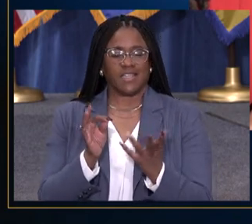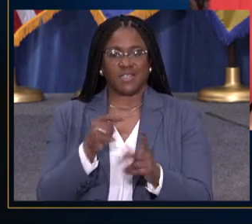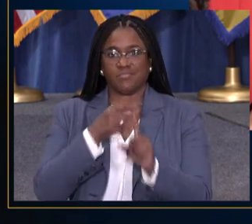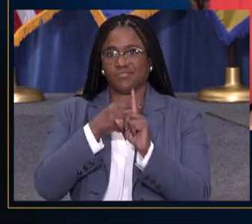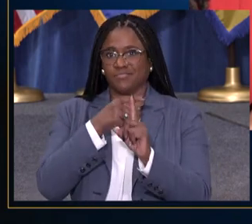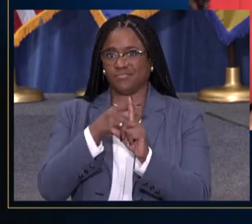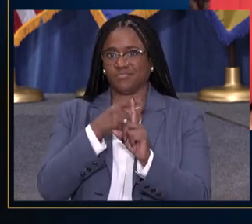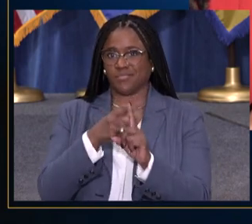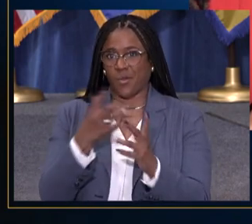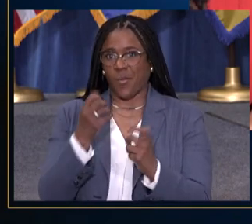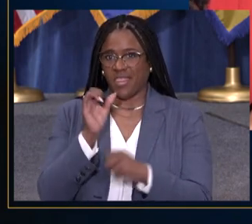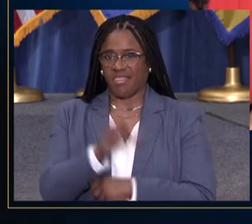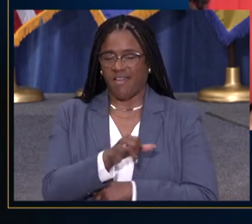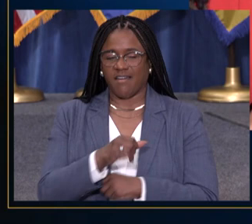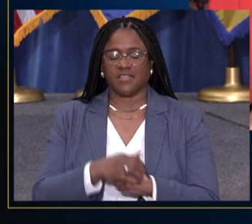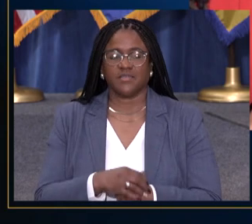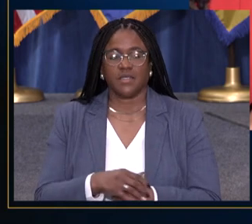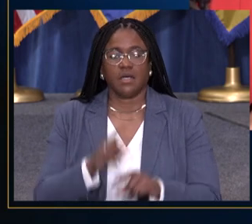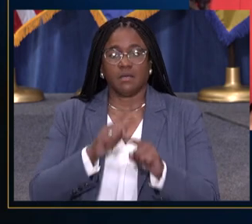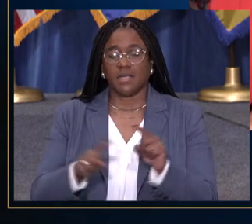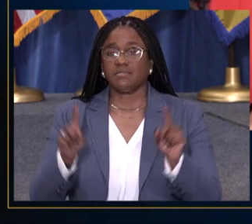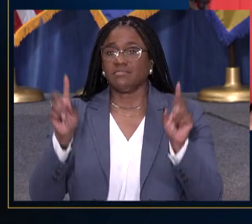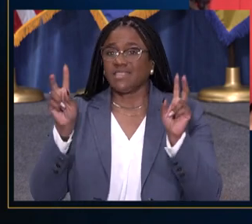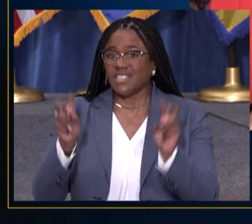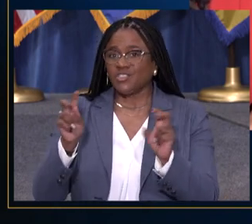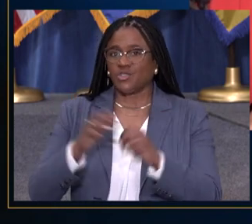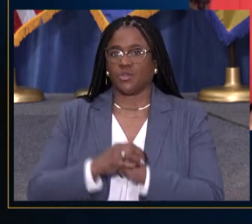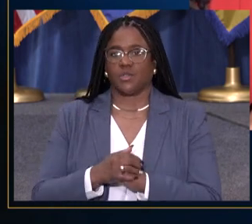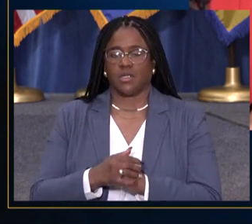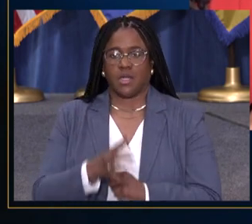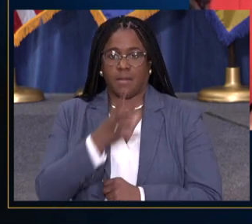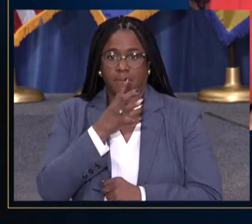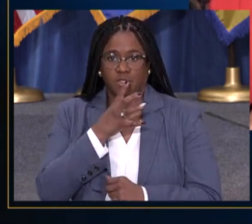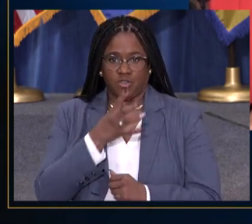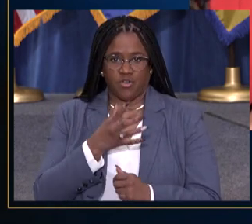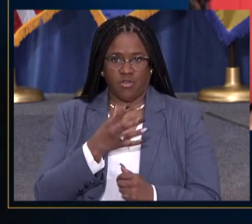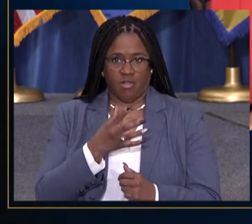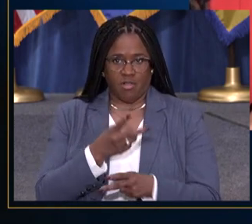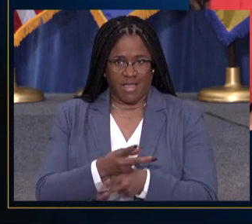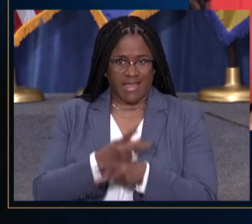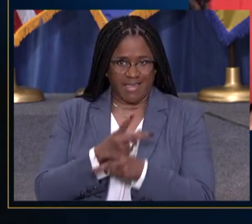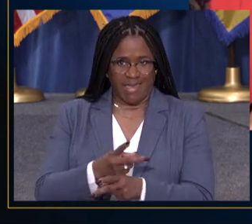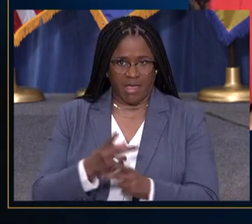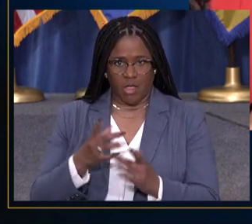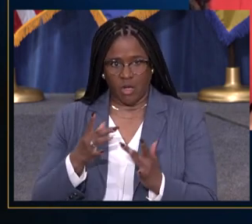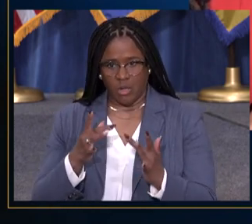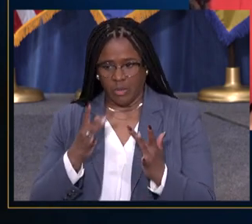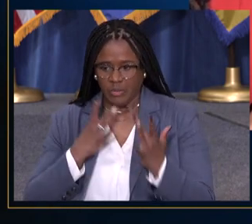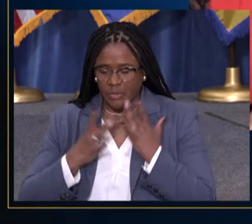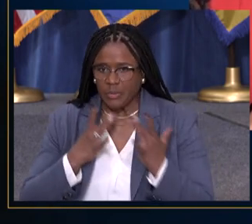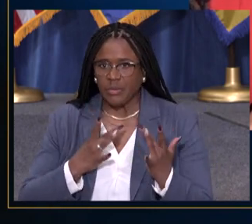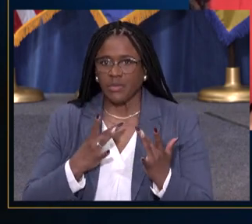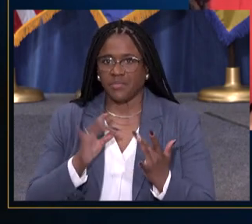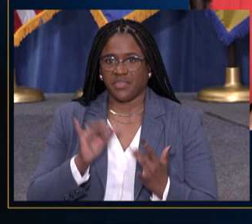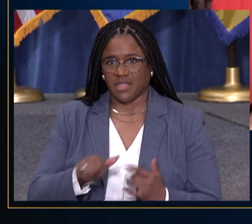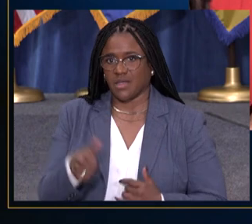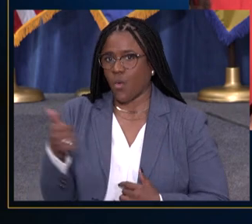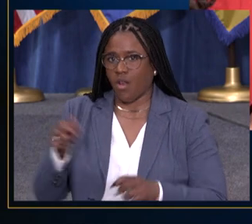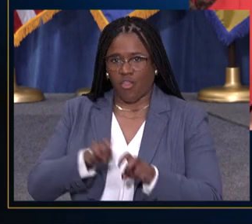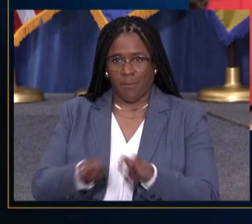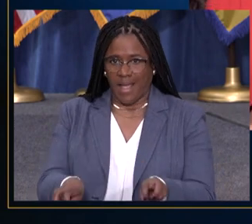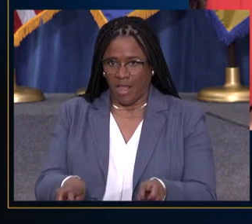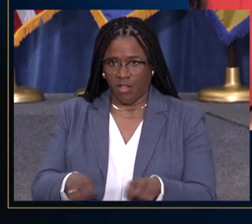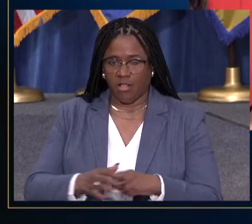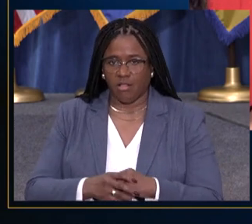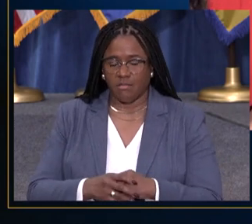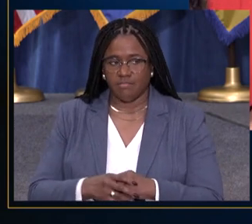up to par. But I think the issue of maternity care deserts, again, would be a whole other panel. I think